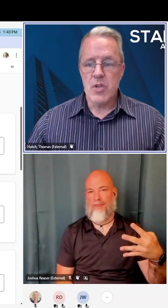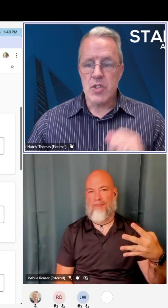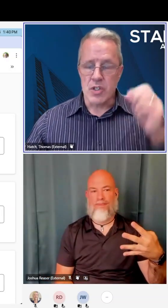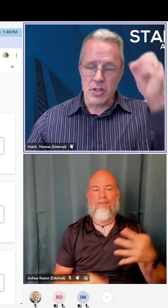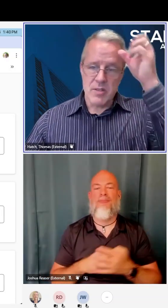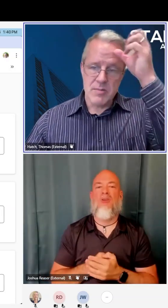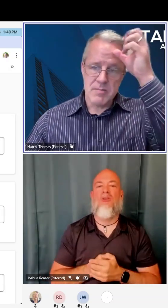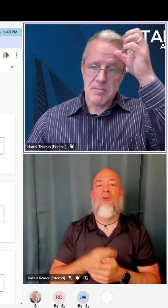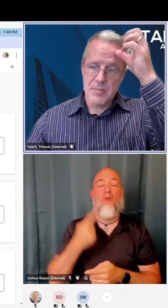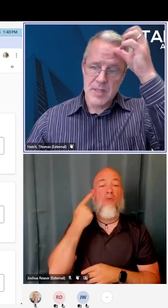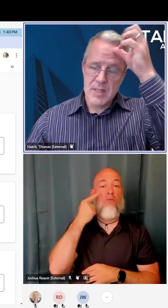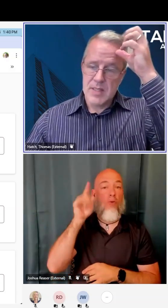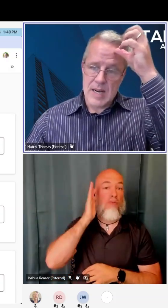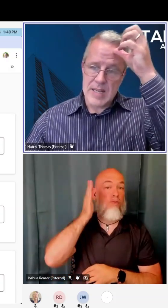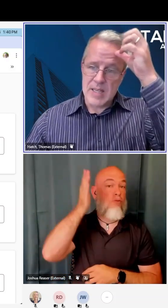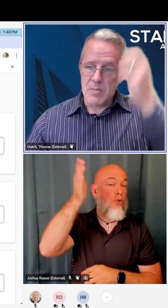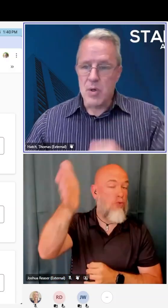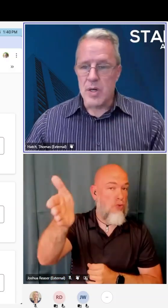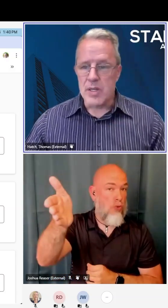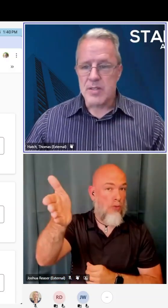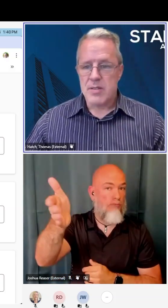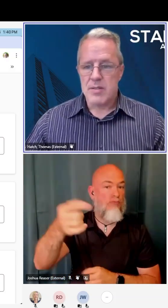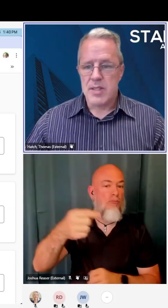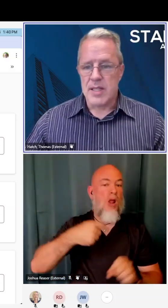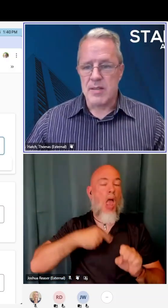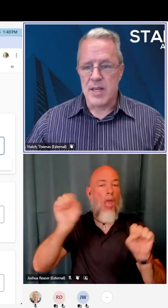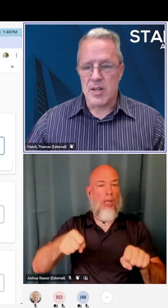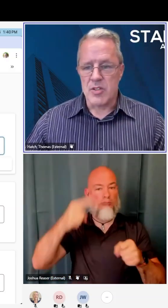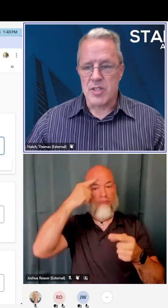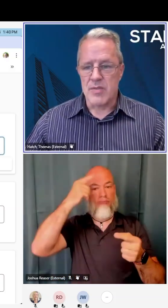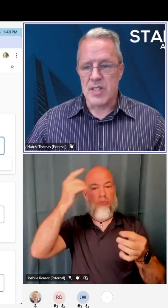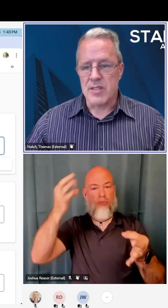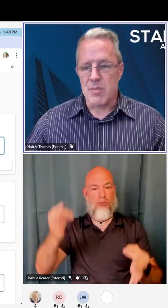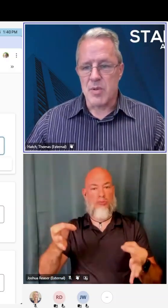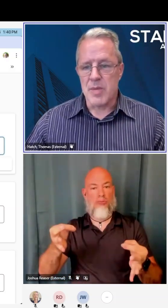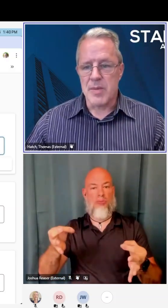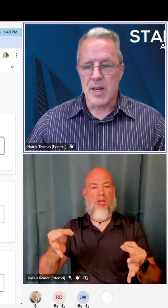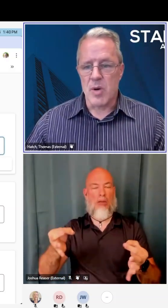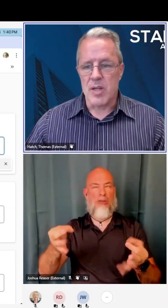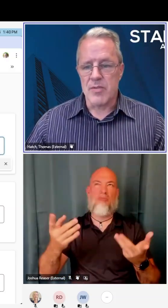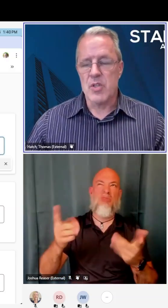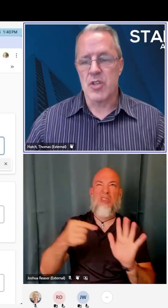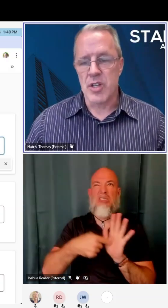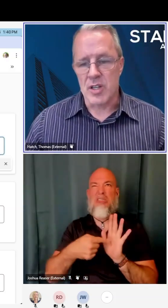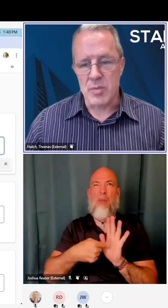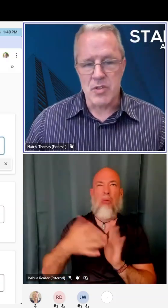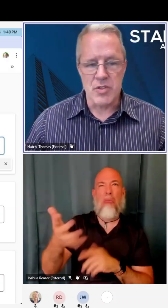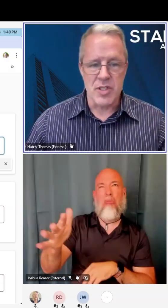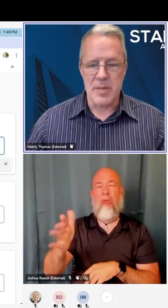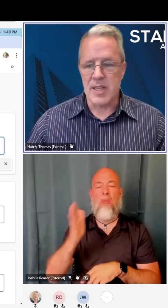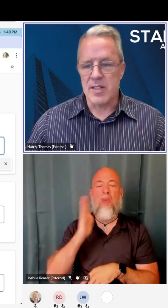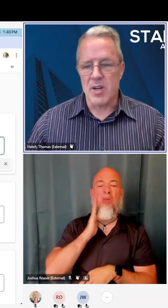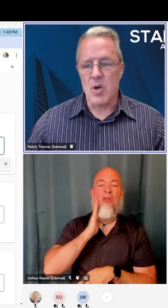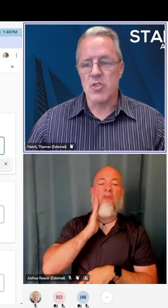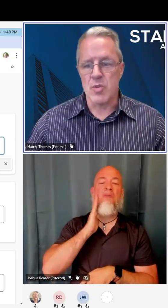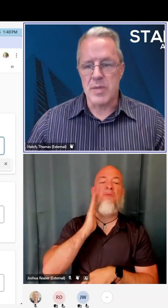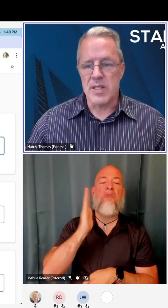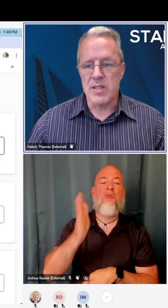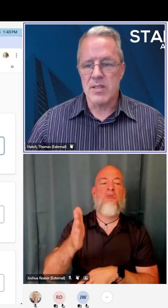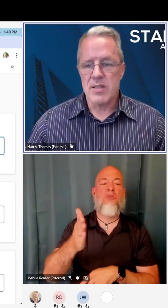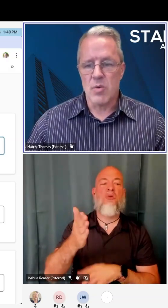For the future, I can put, and I'll just give you an example, maybe I want future contributions coming in